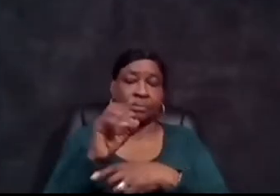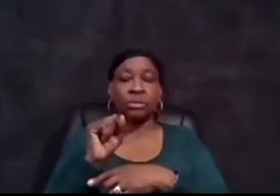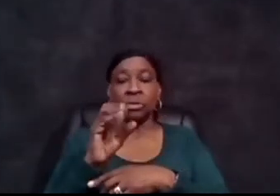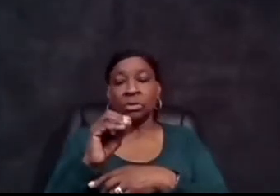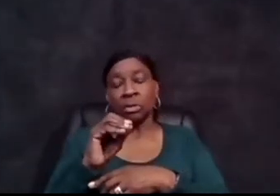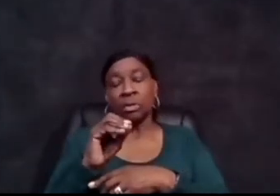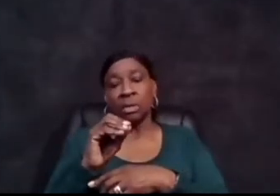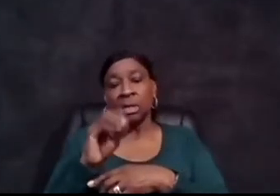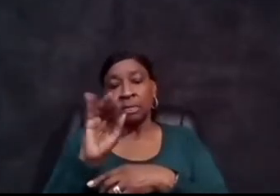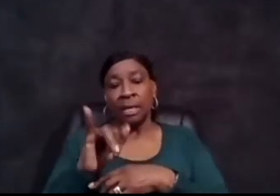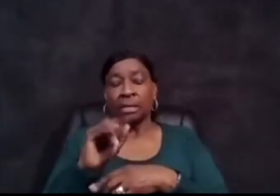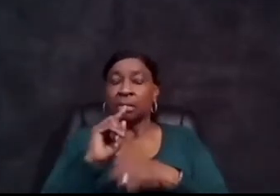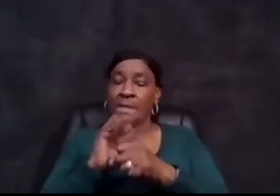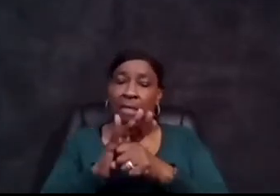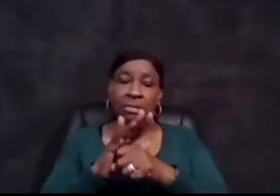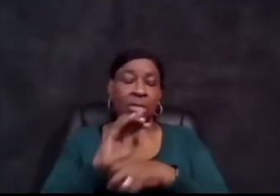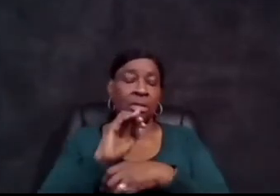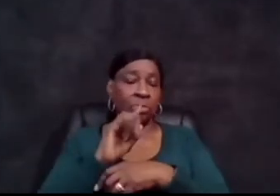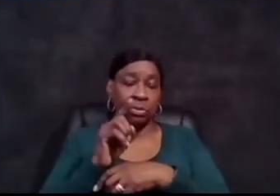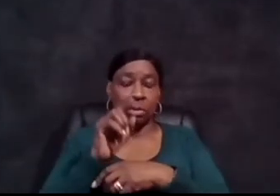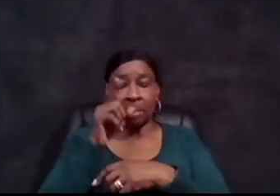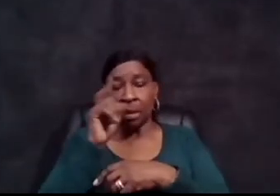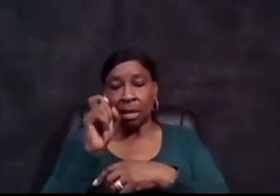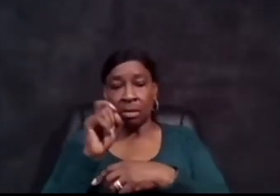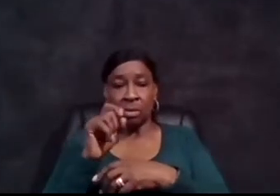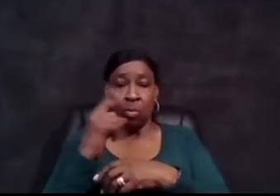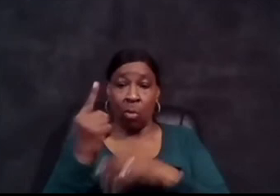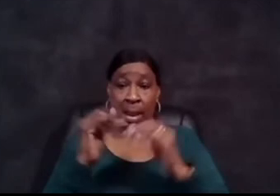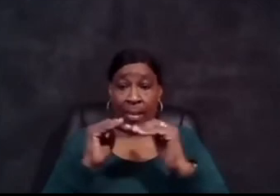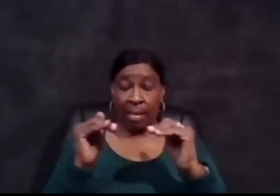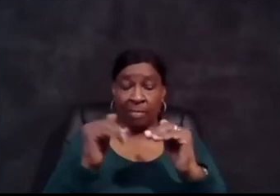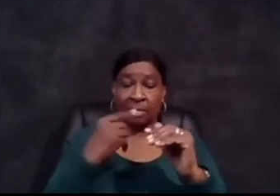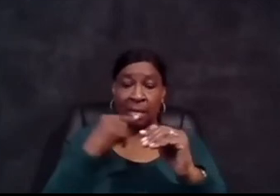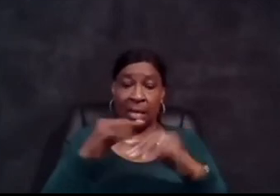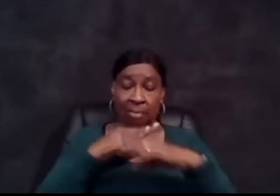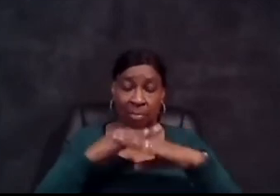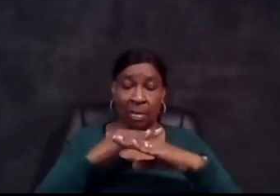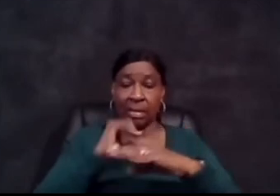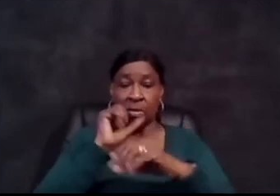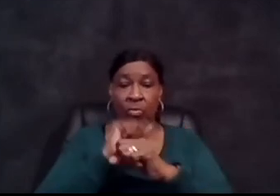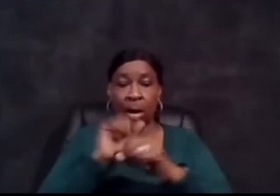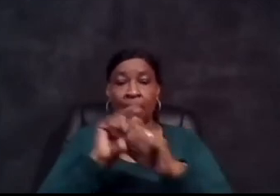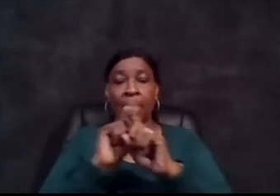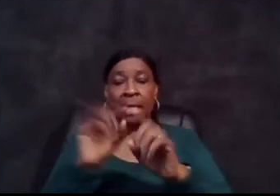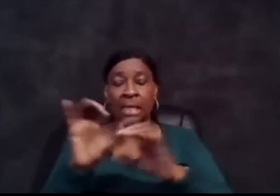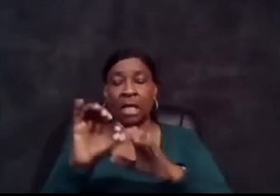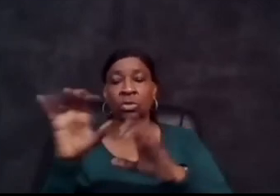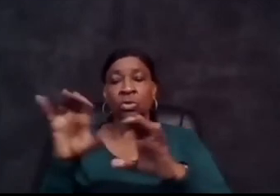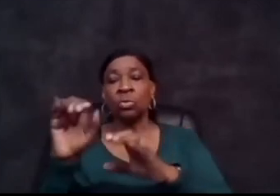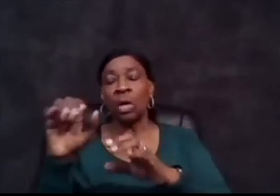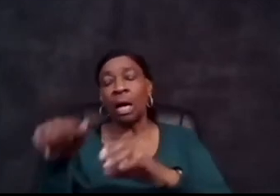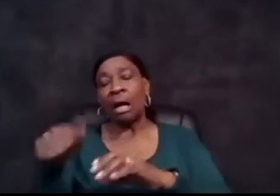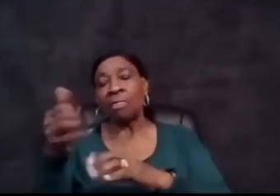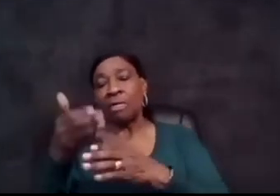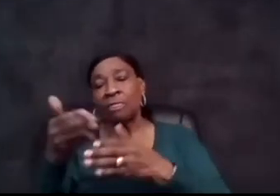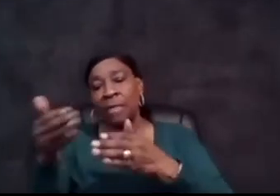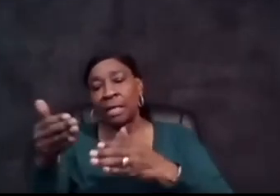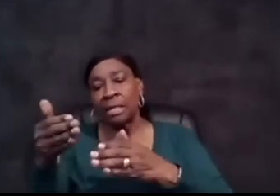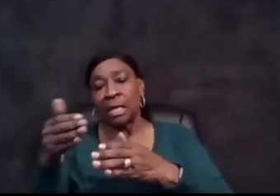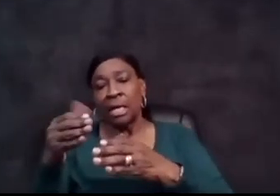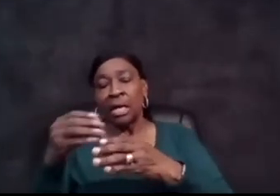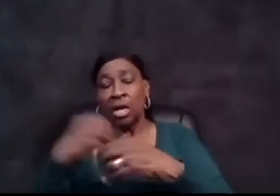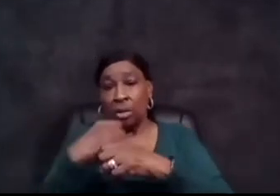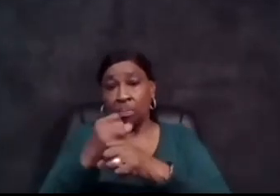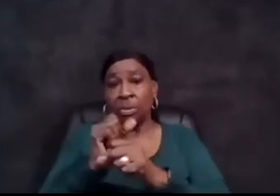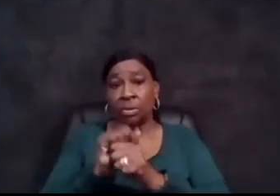That's absolutely tricky because on one level saying deterrence doesn't work, but it does do other things, right? It does produce violence.